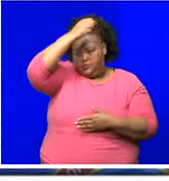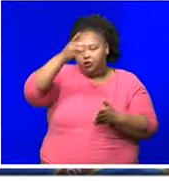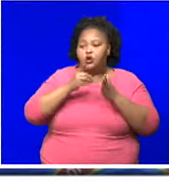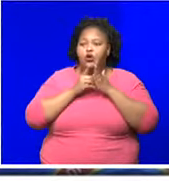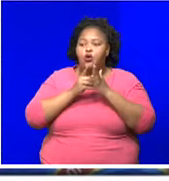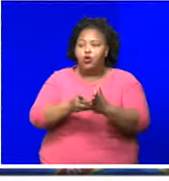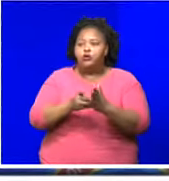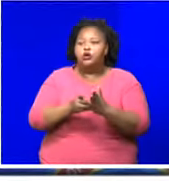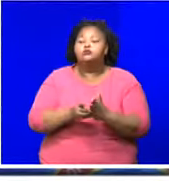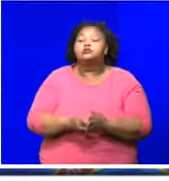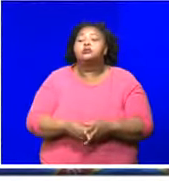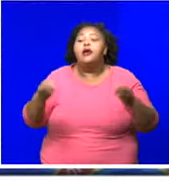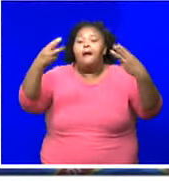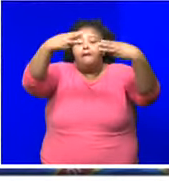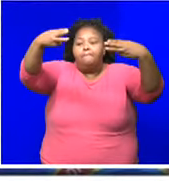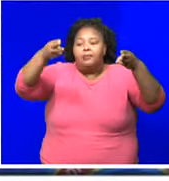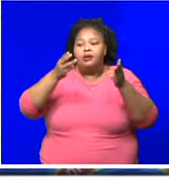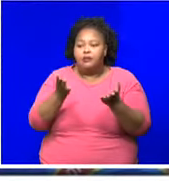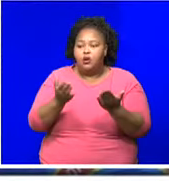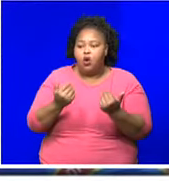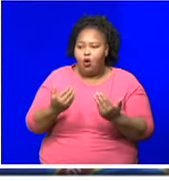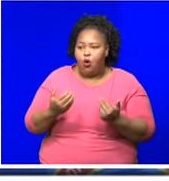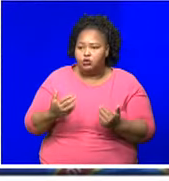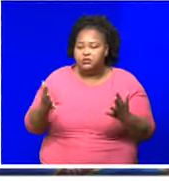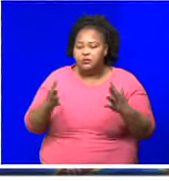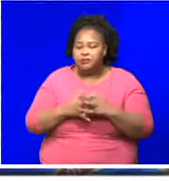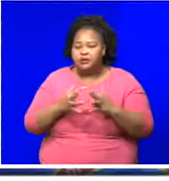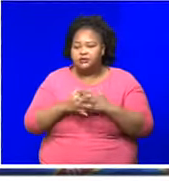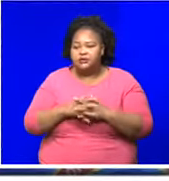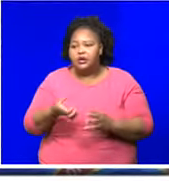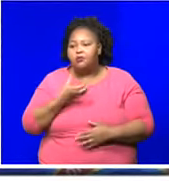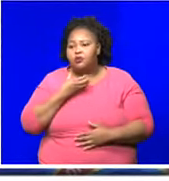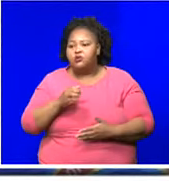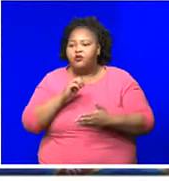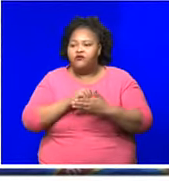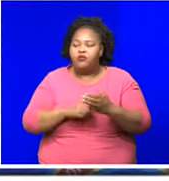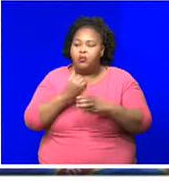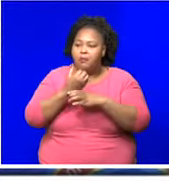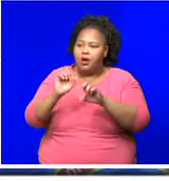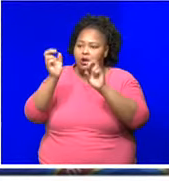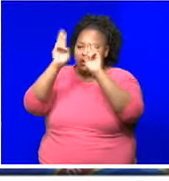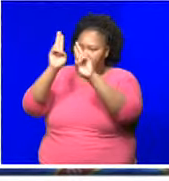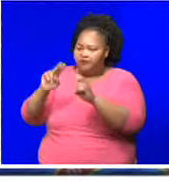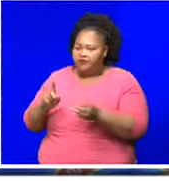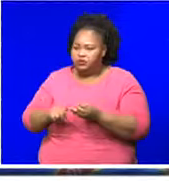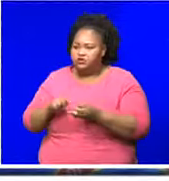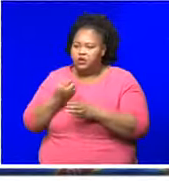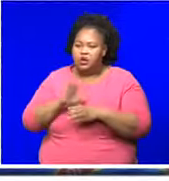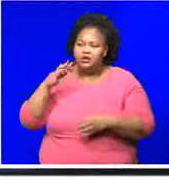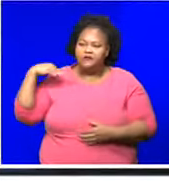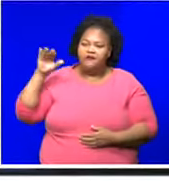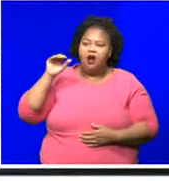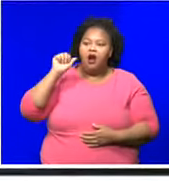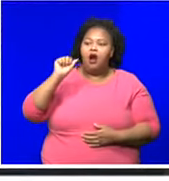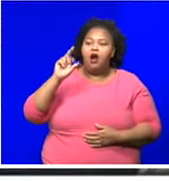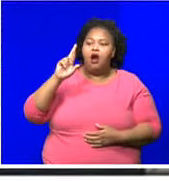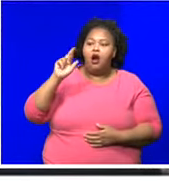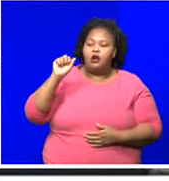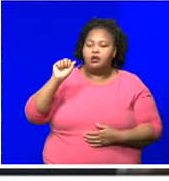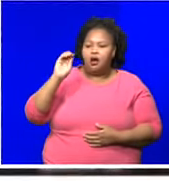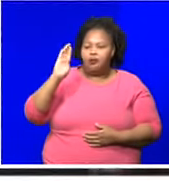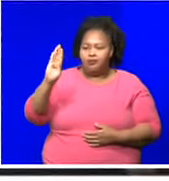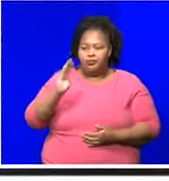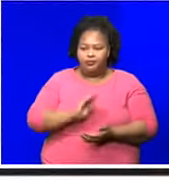the 10th retreat of the Association of Synods, Shura and Equivalent Councils of Africa and the Arab World. The National